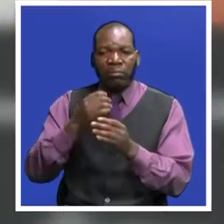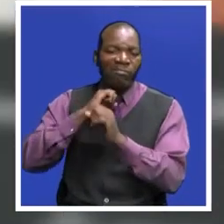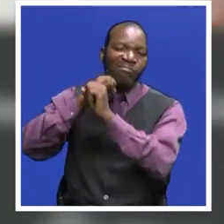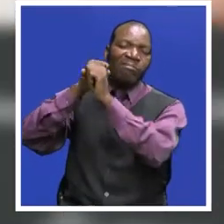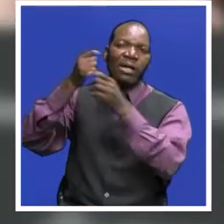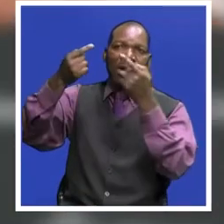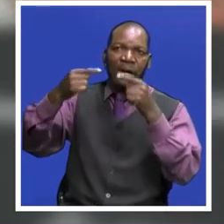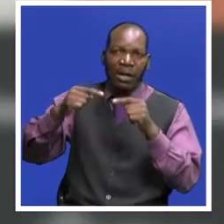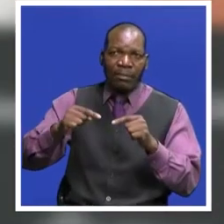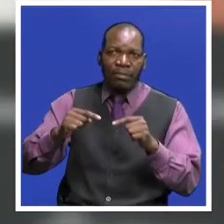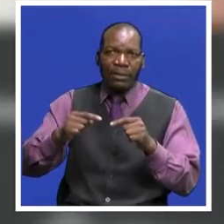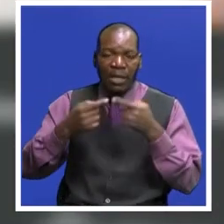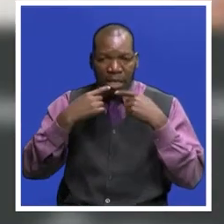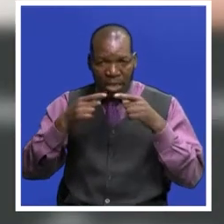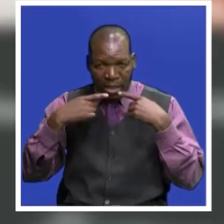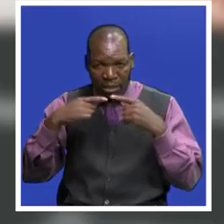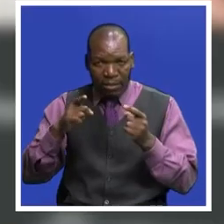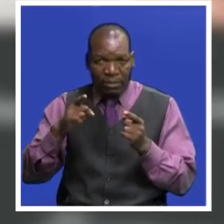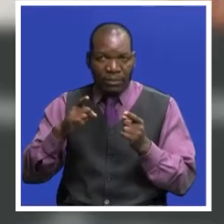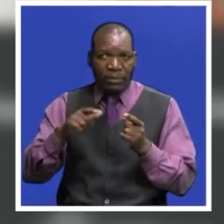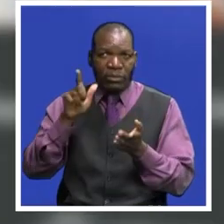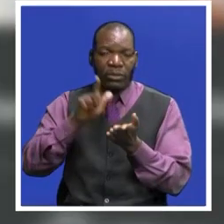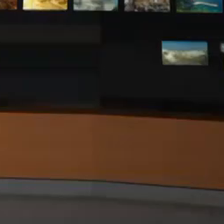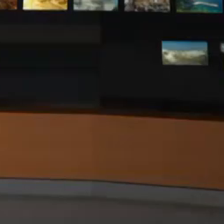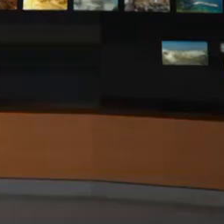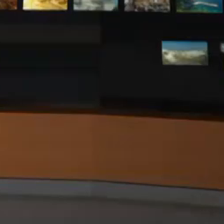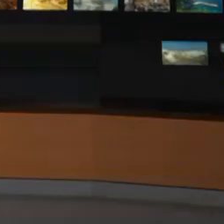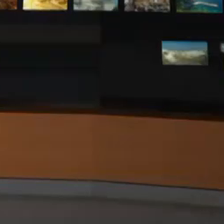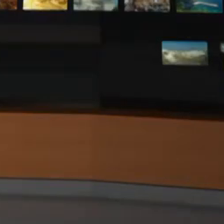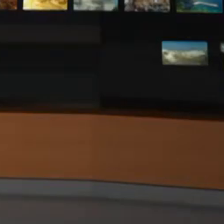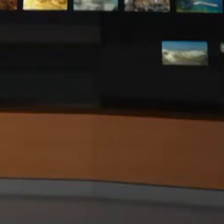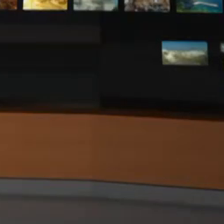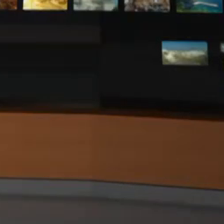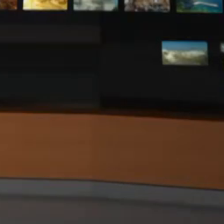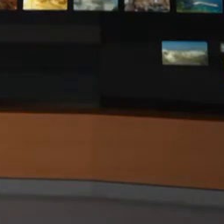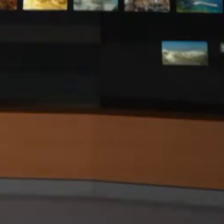happening. Ephraim Chiluba, ZNBC News, Lusaka. Remember